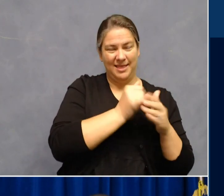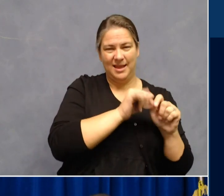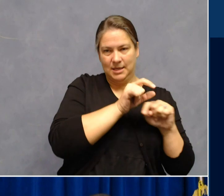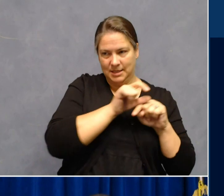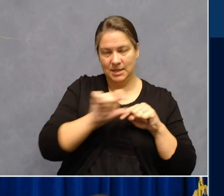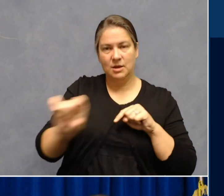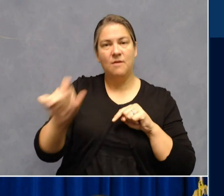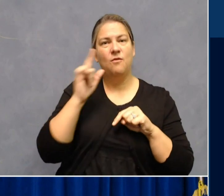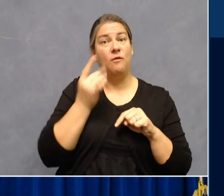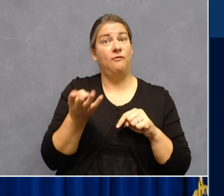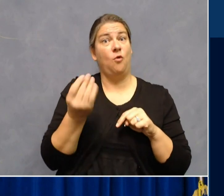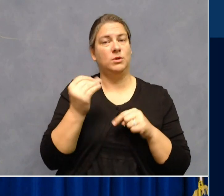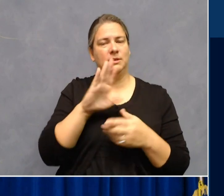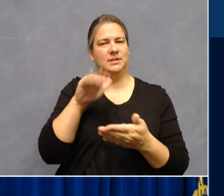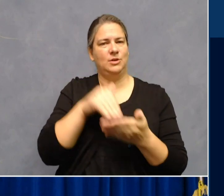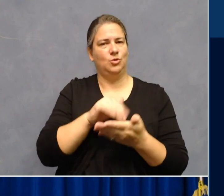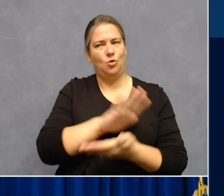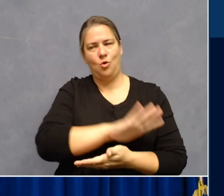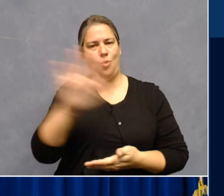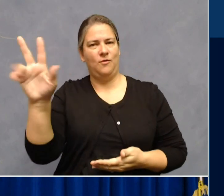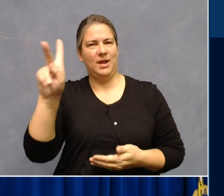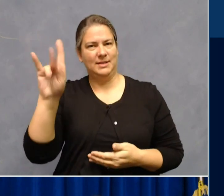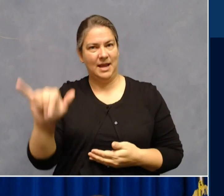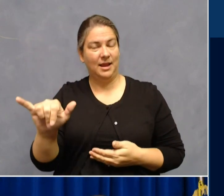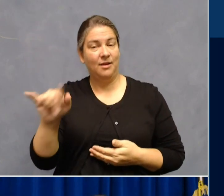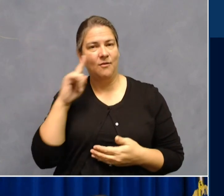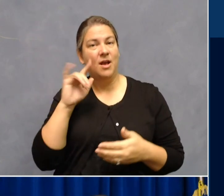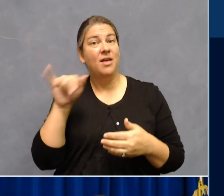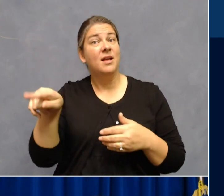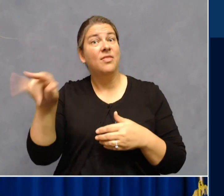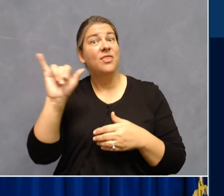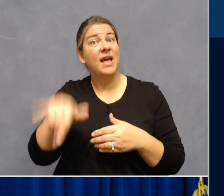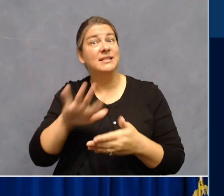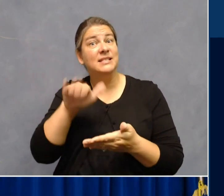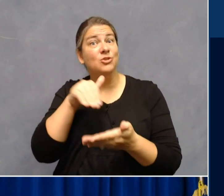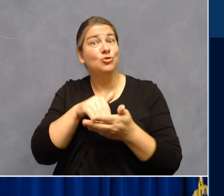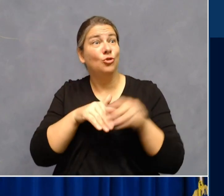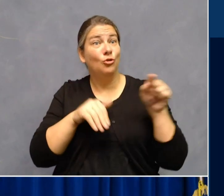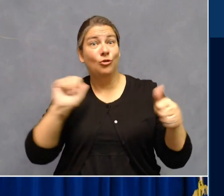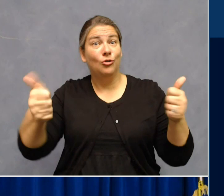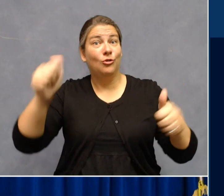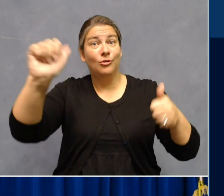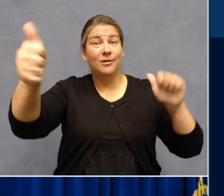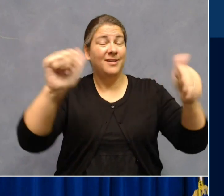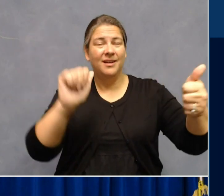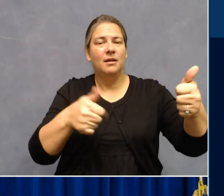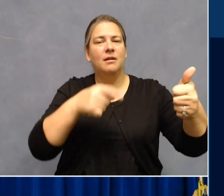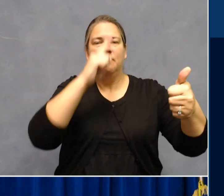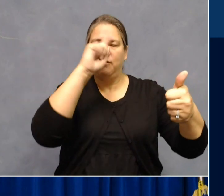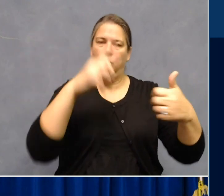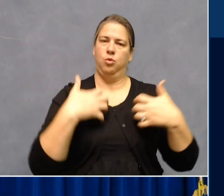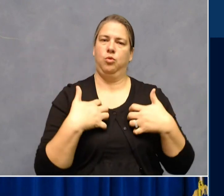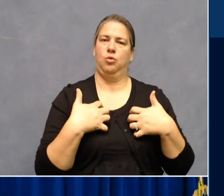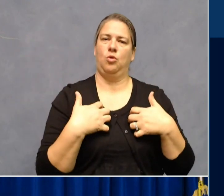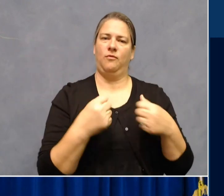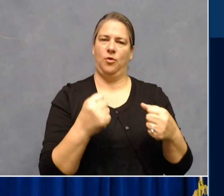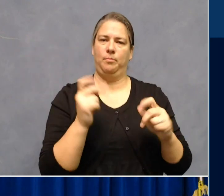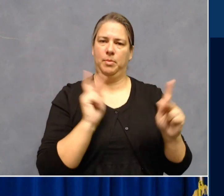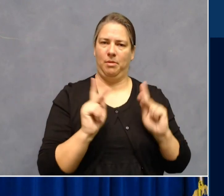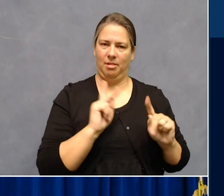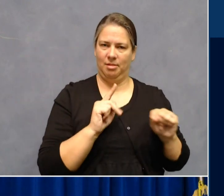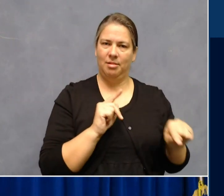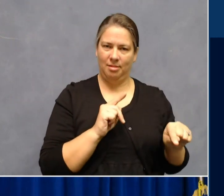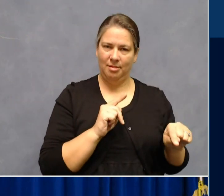across the Commonwealth. Each center will be eligible for approximately $200,000 to offset costs due to COVID-19